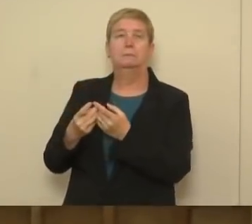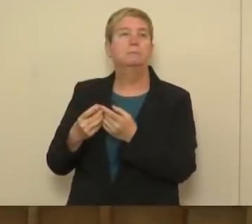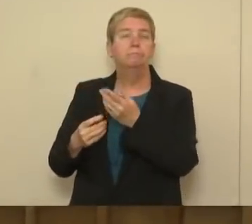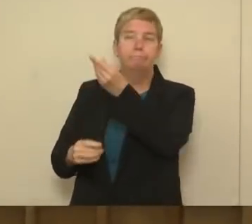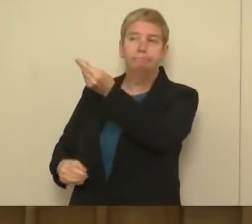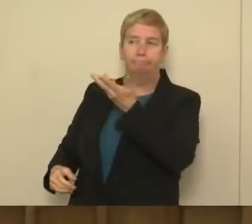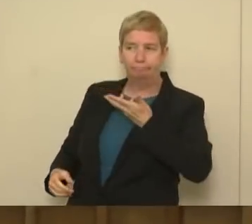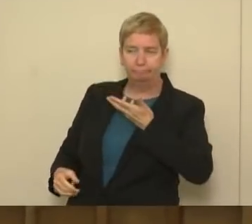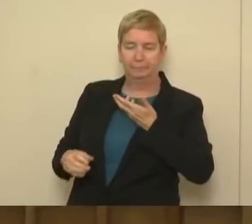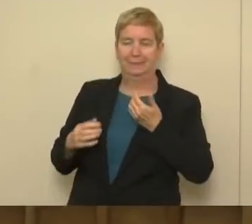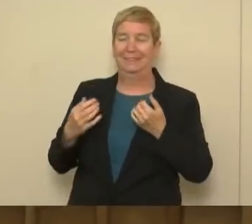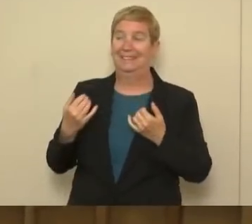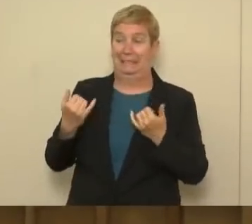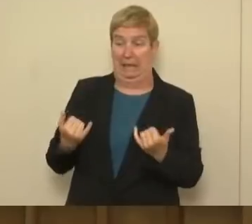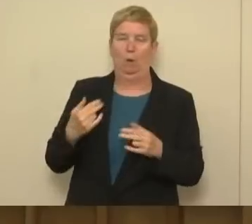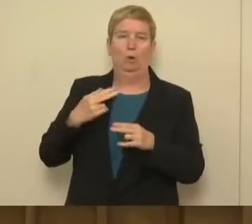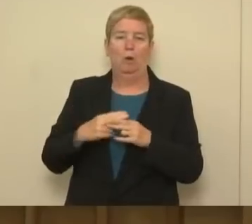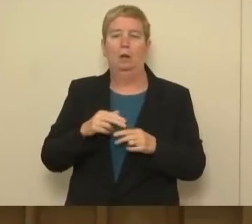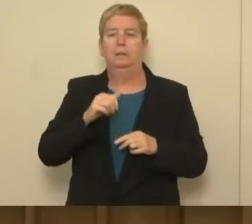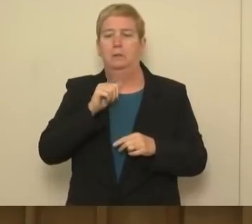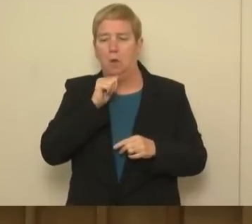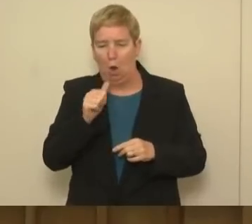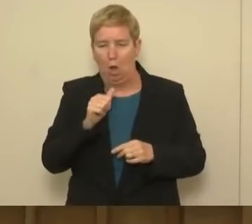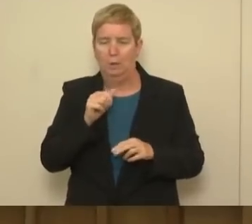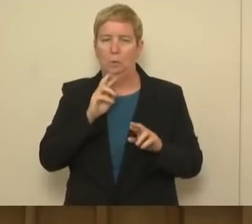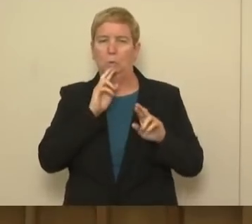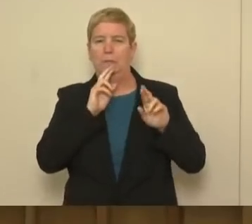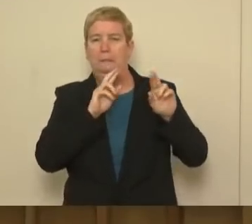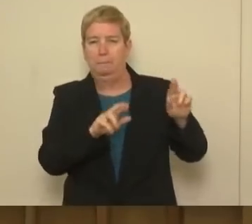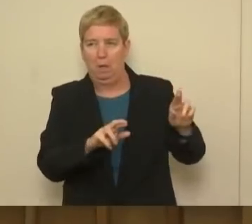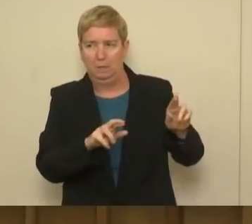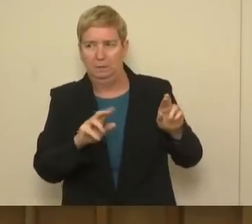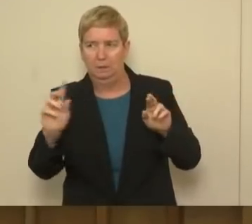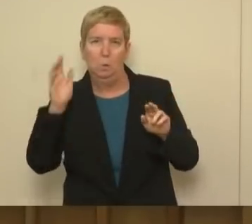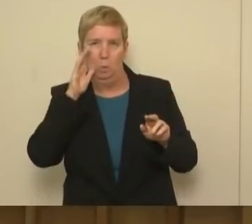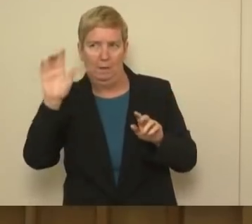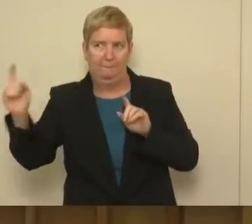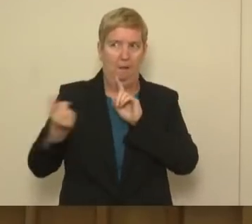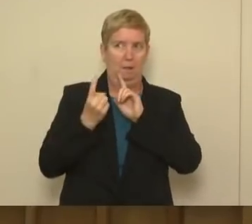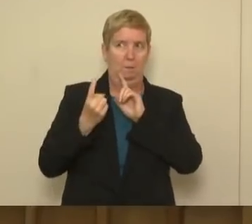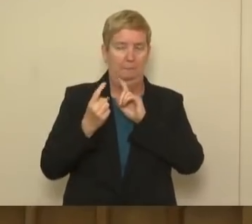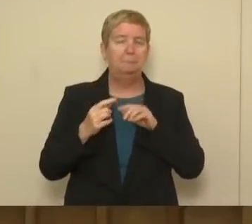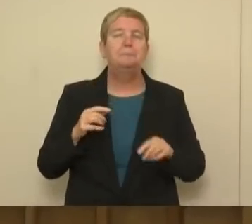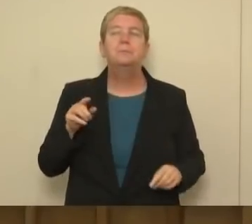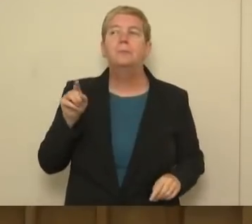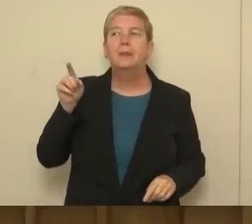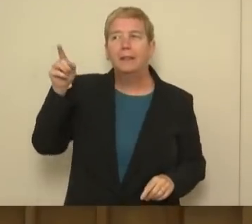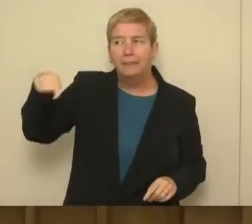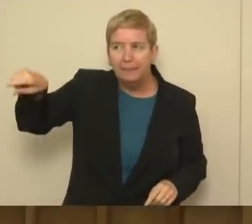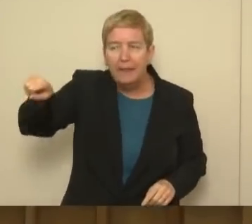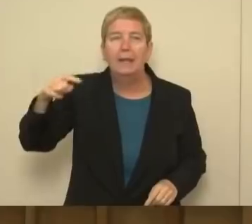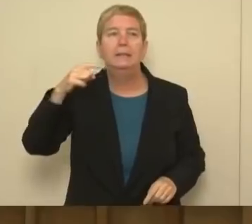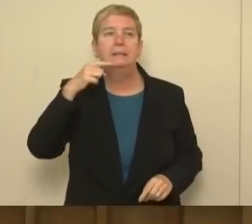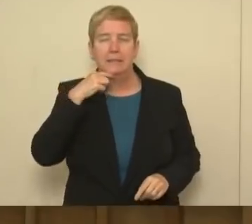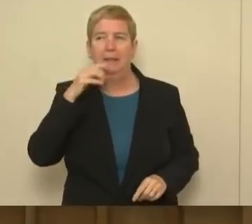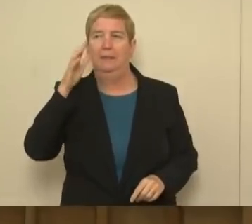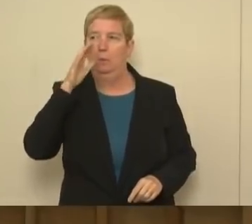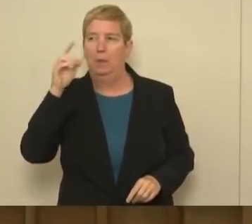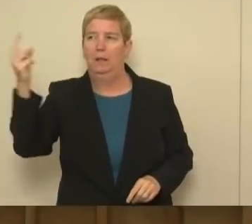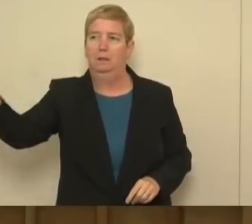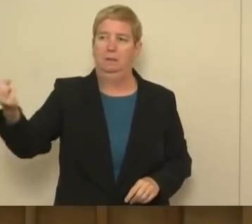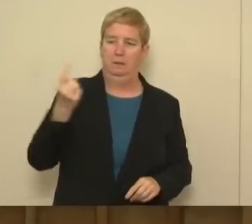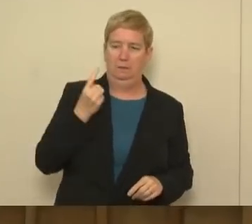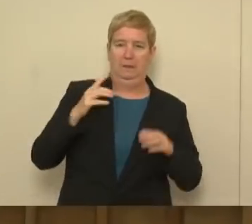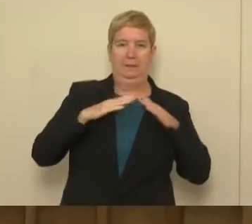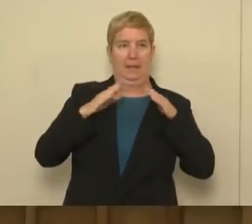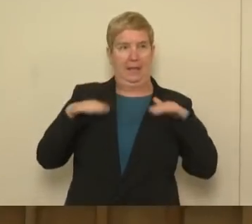operation, which is called non-response follow-up, if you haven't self-responded, that they have told us that they will go to the households who